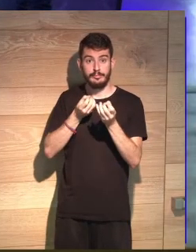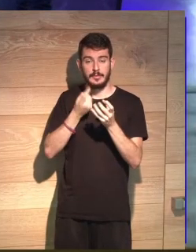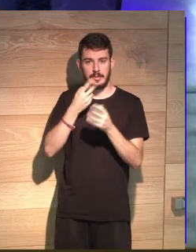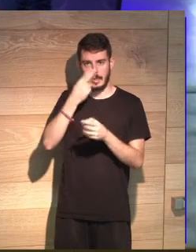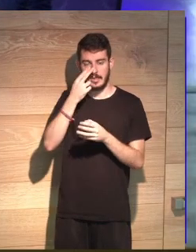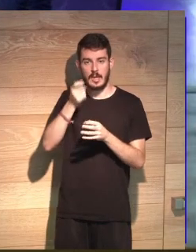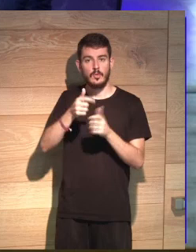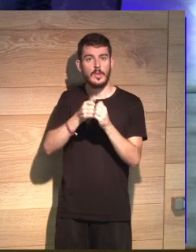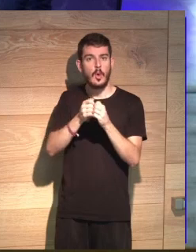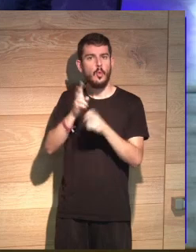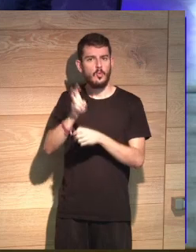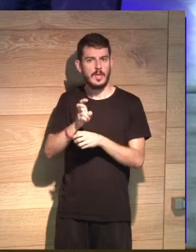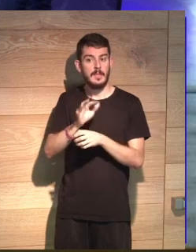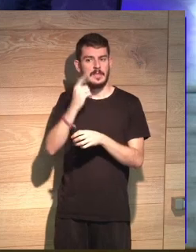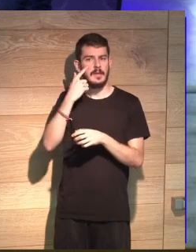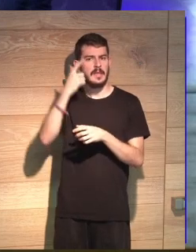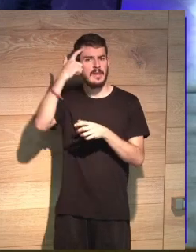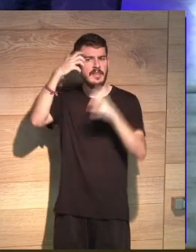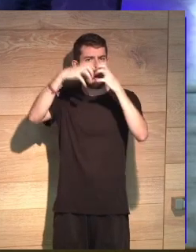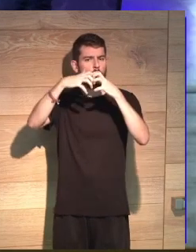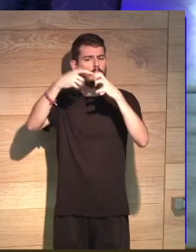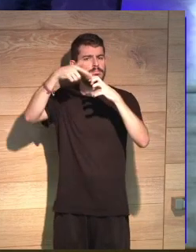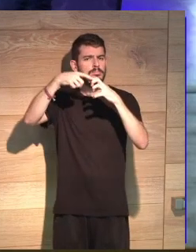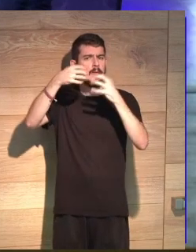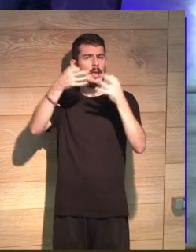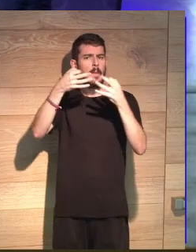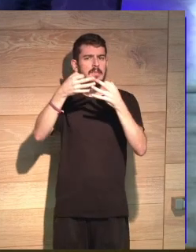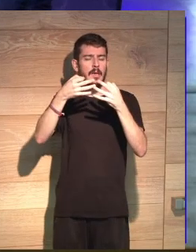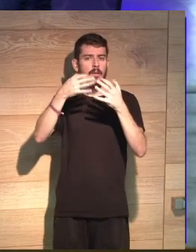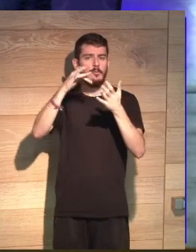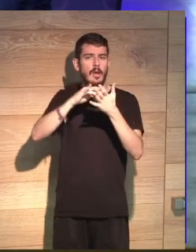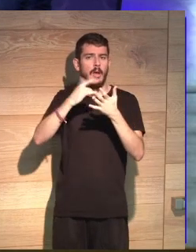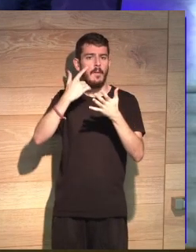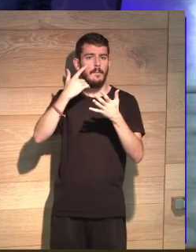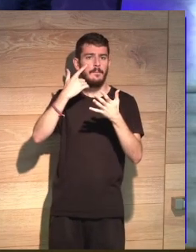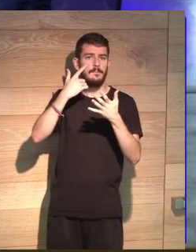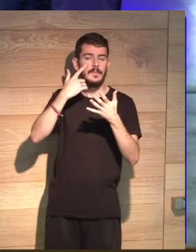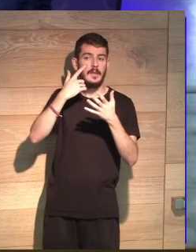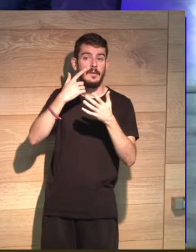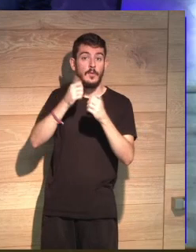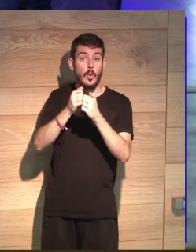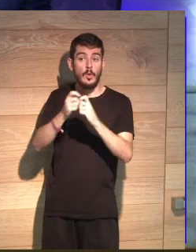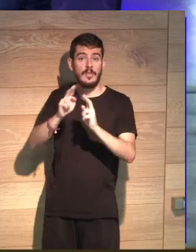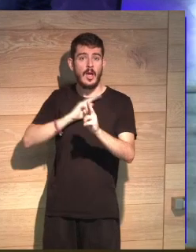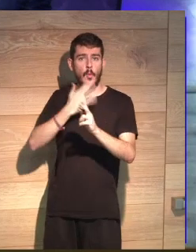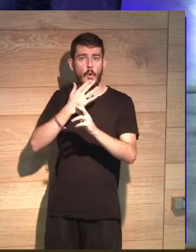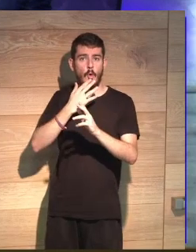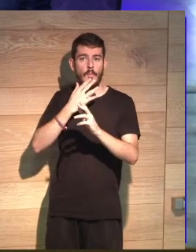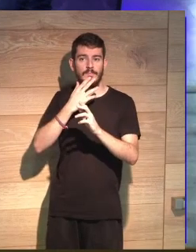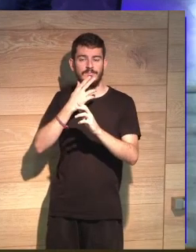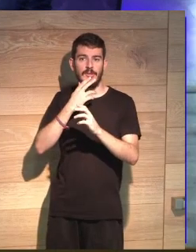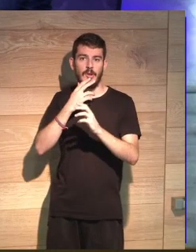where he's using video games and trying to study what goes on in the brain with the